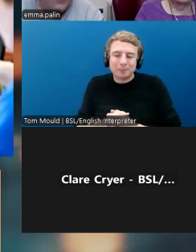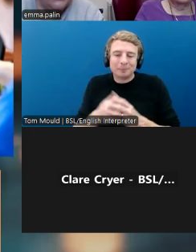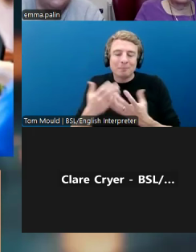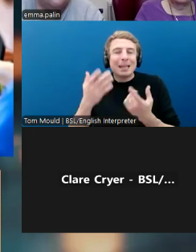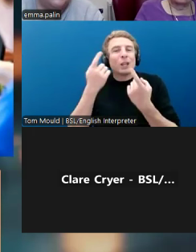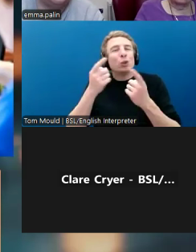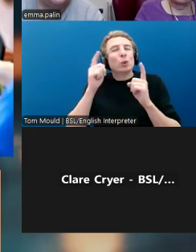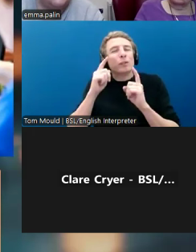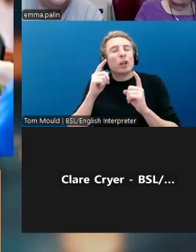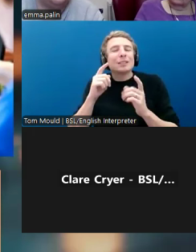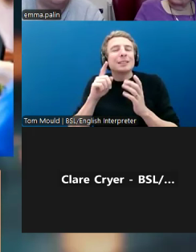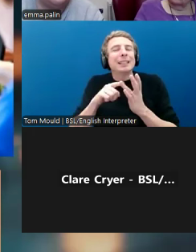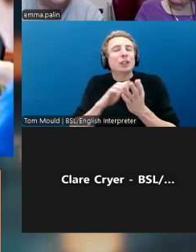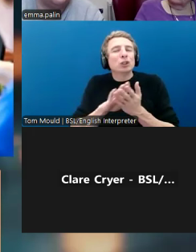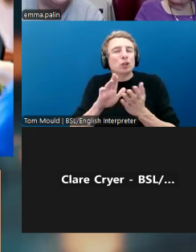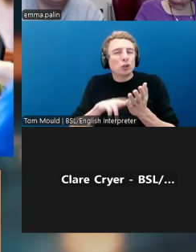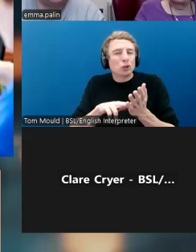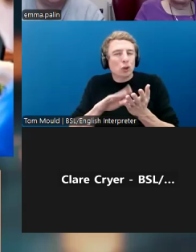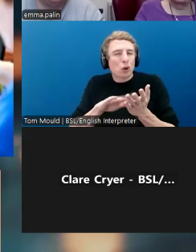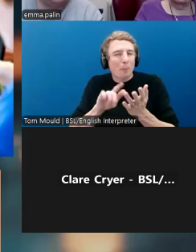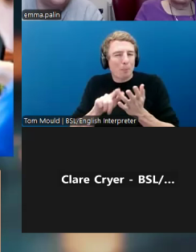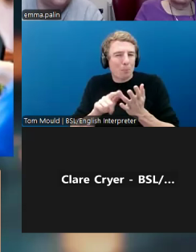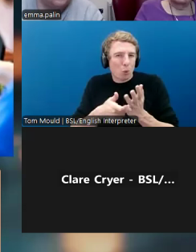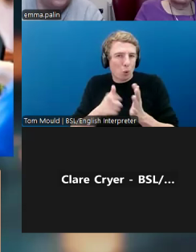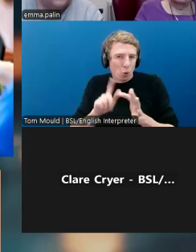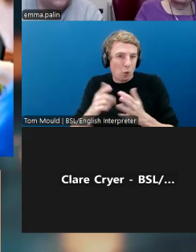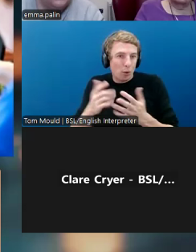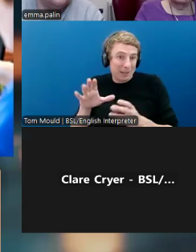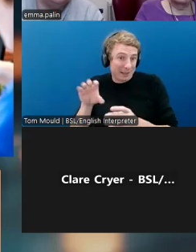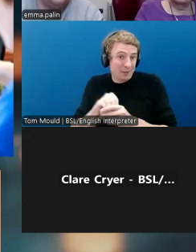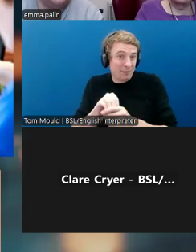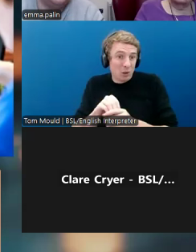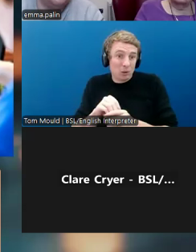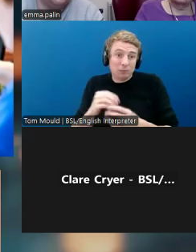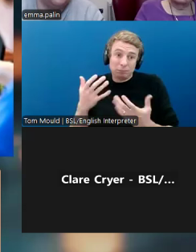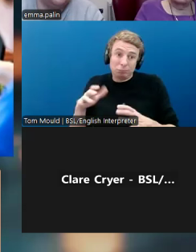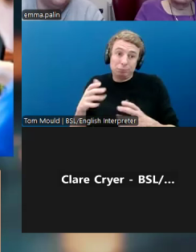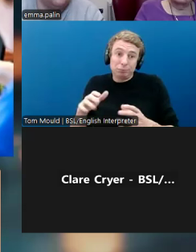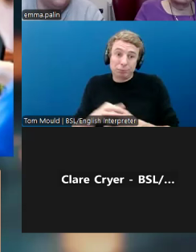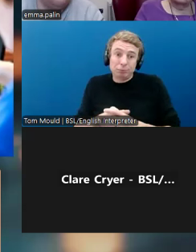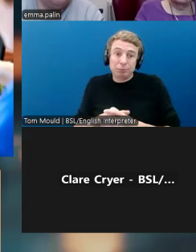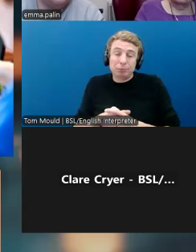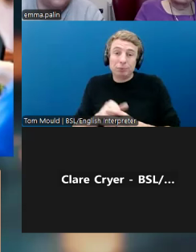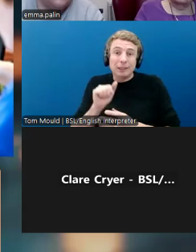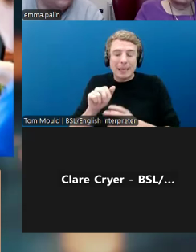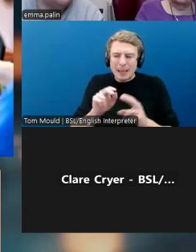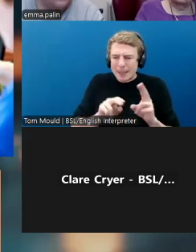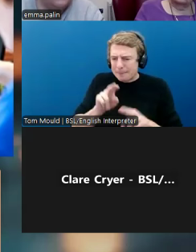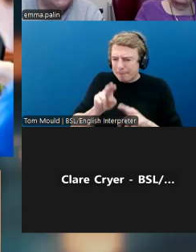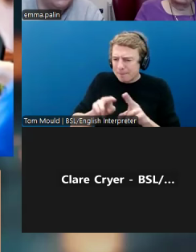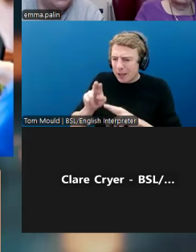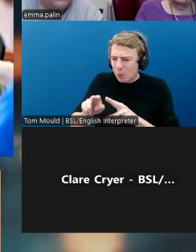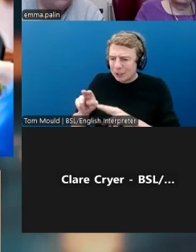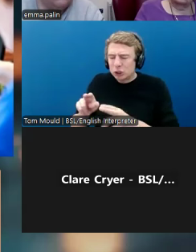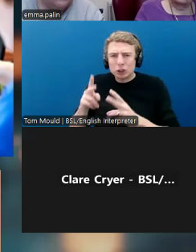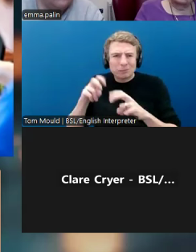long-term impact and effects that had on our residents, particularly those that were living with dementia. And that also got